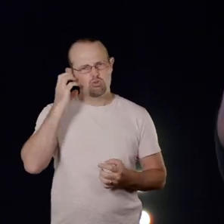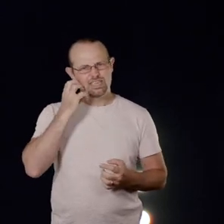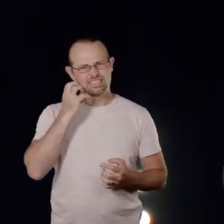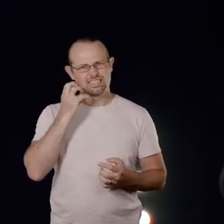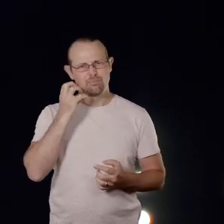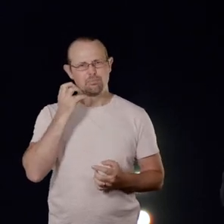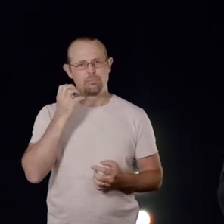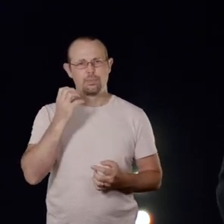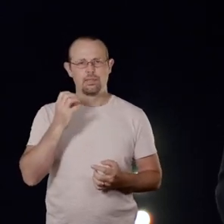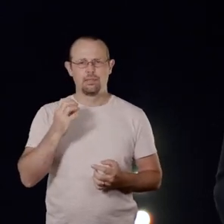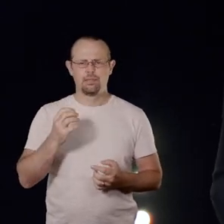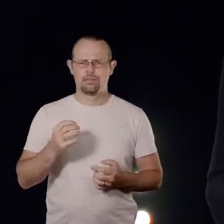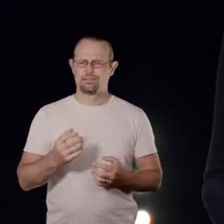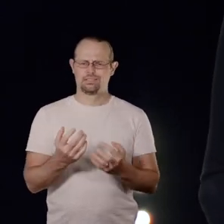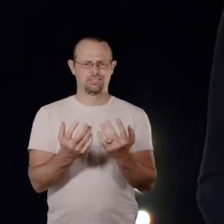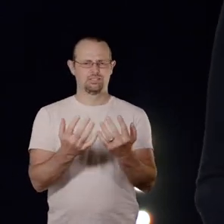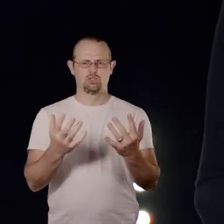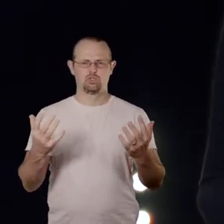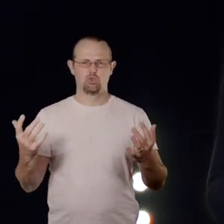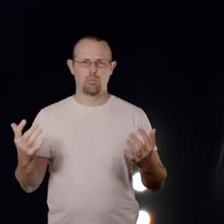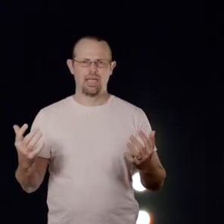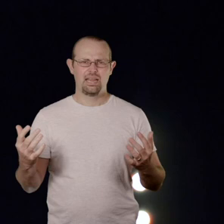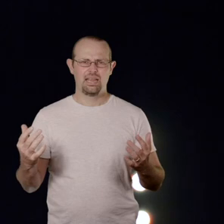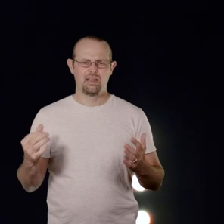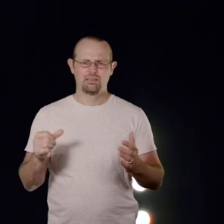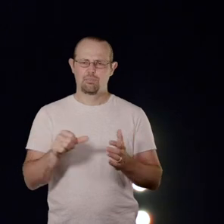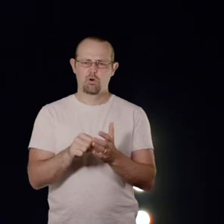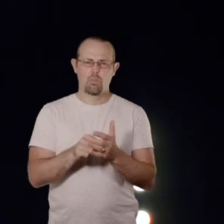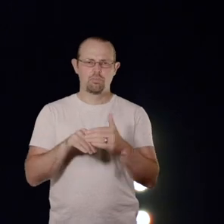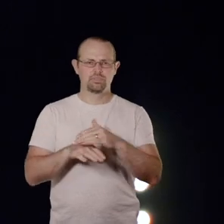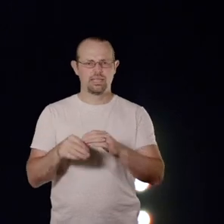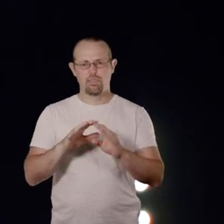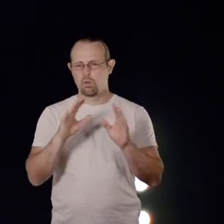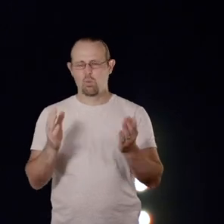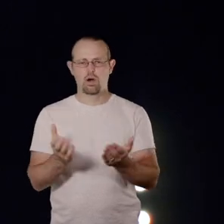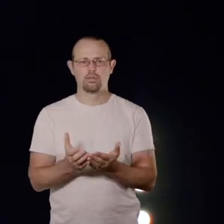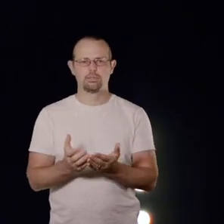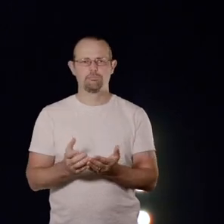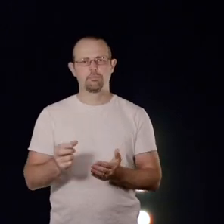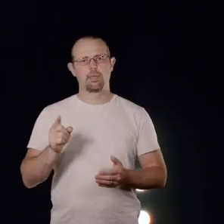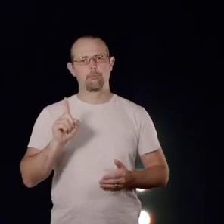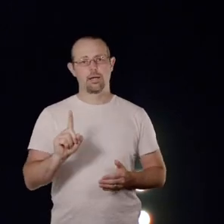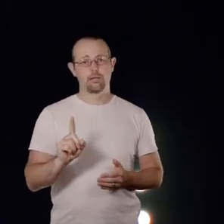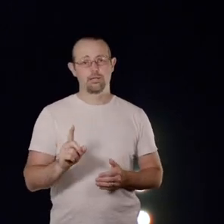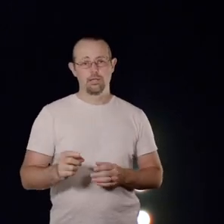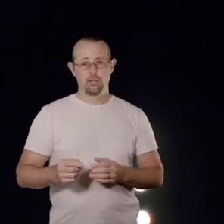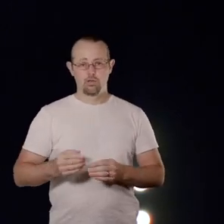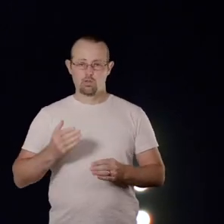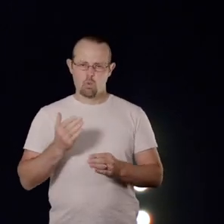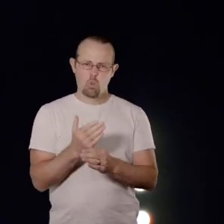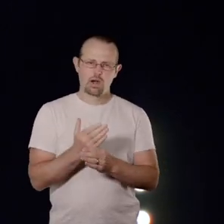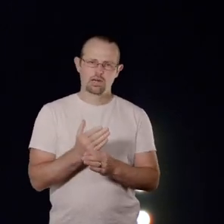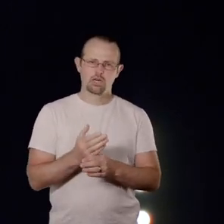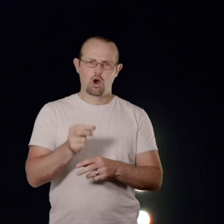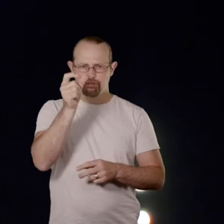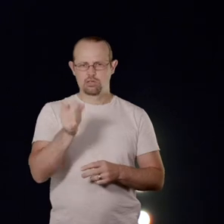many schisms in society. But you know what? We need to realize that this work of the cross takes us from